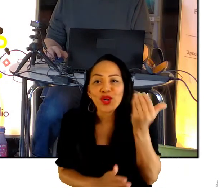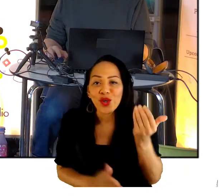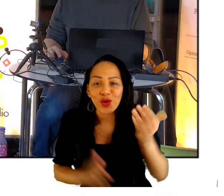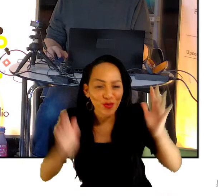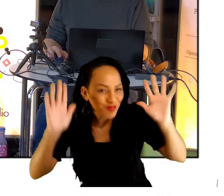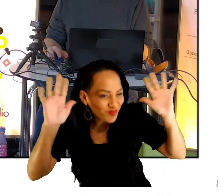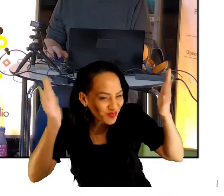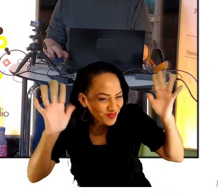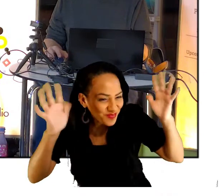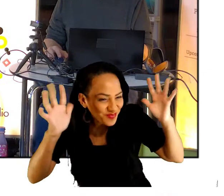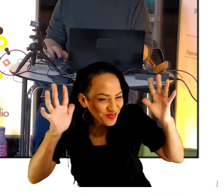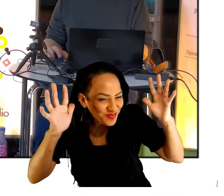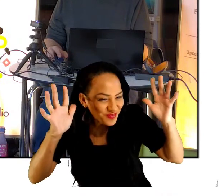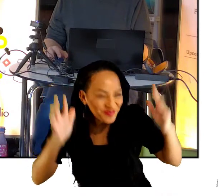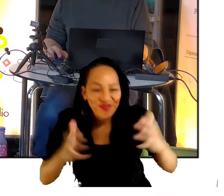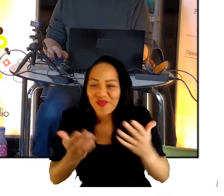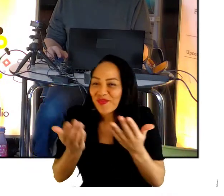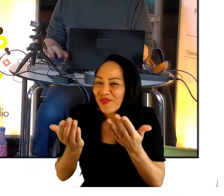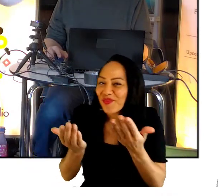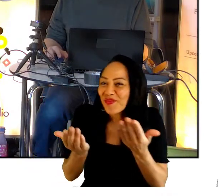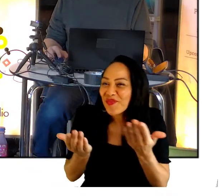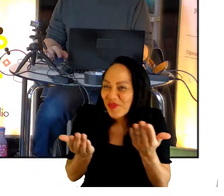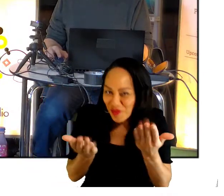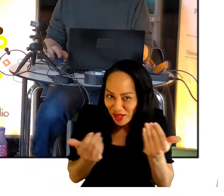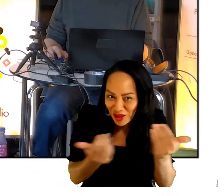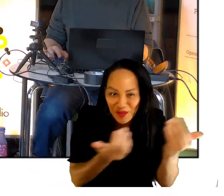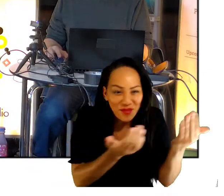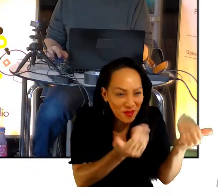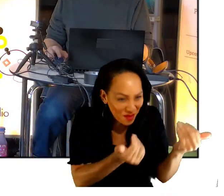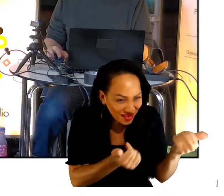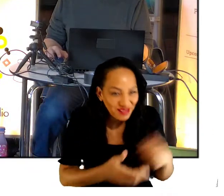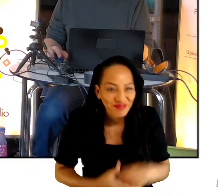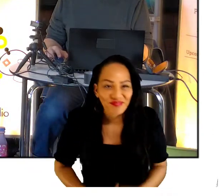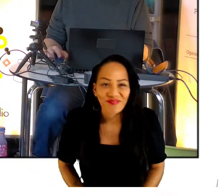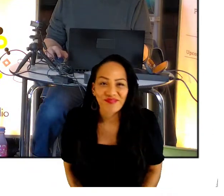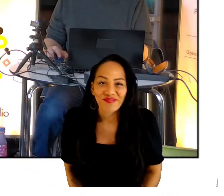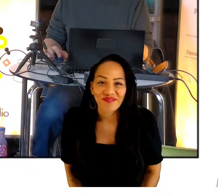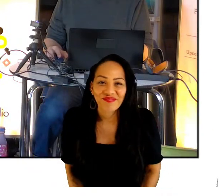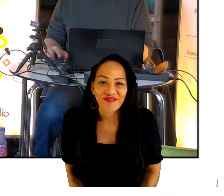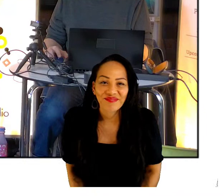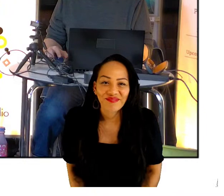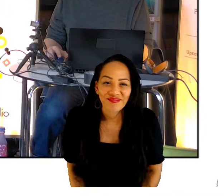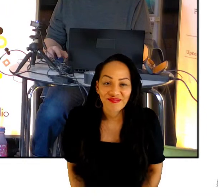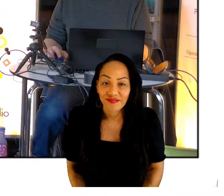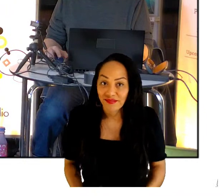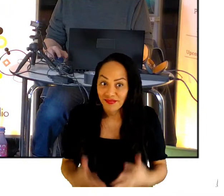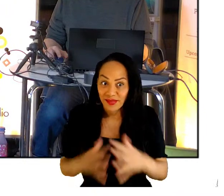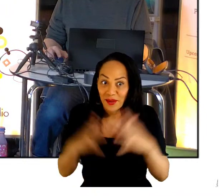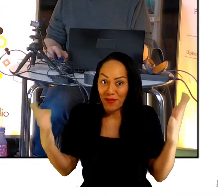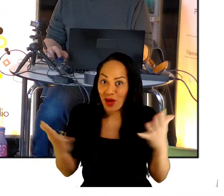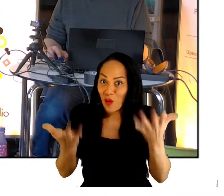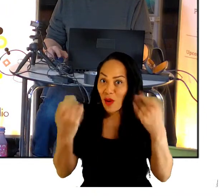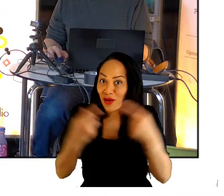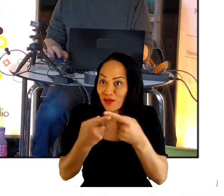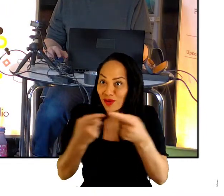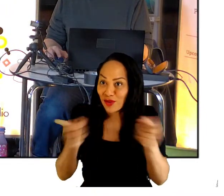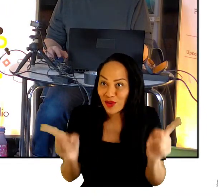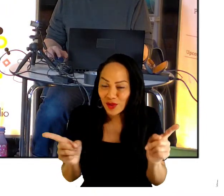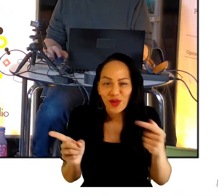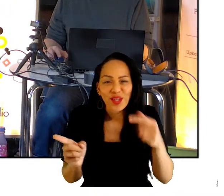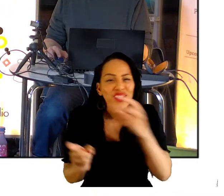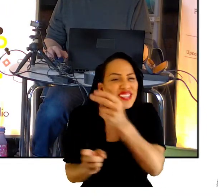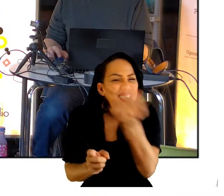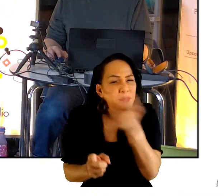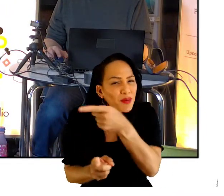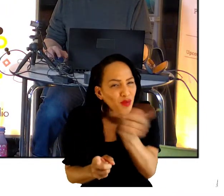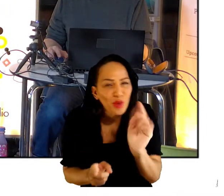Welcome. A few late news. Well, an enormous welcome to you. For the rest of you, you've heard this bit before